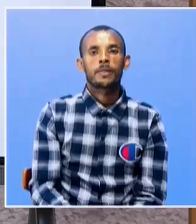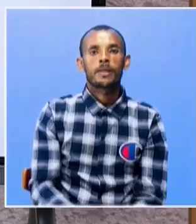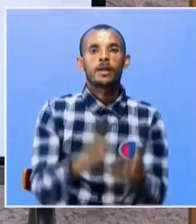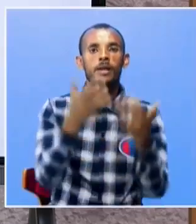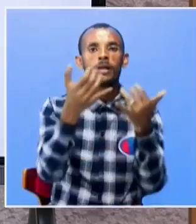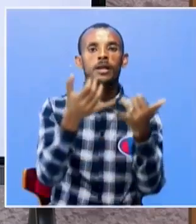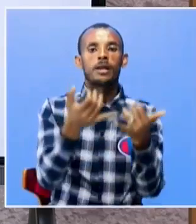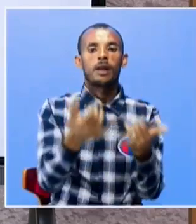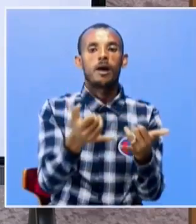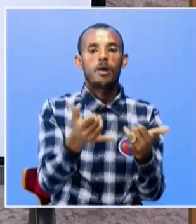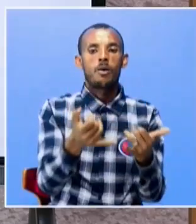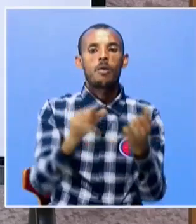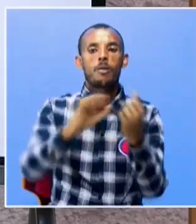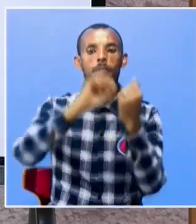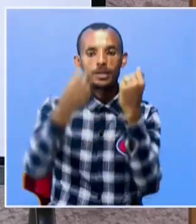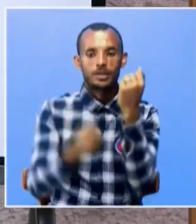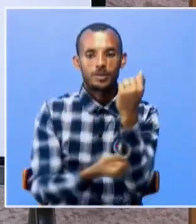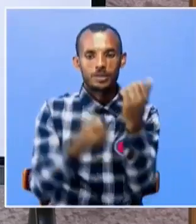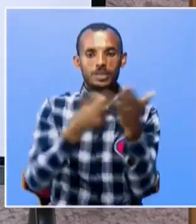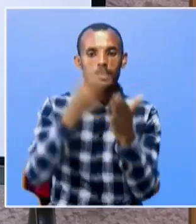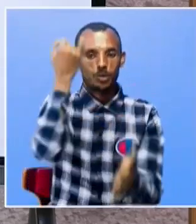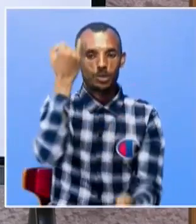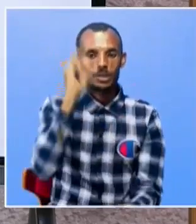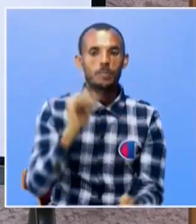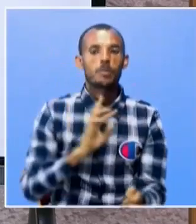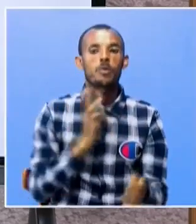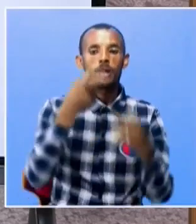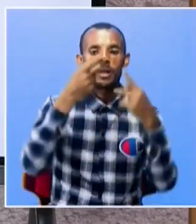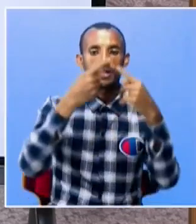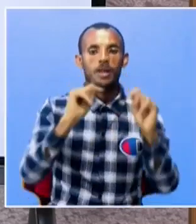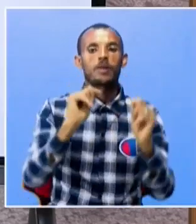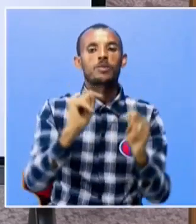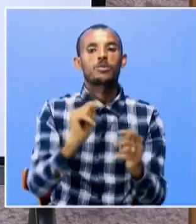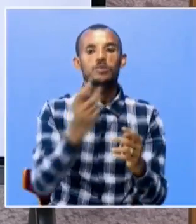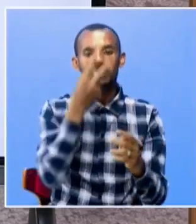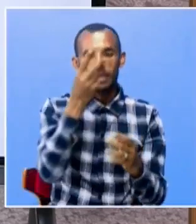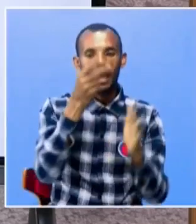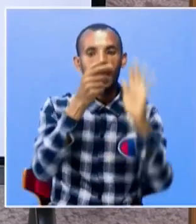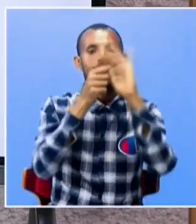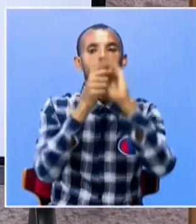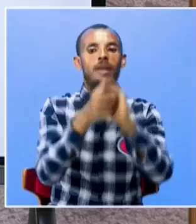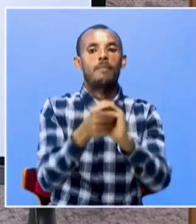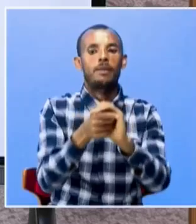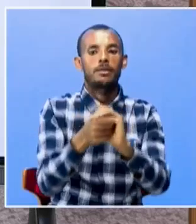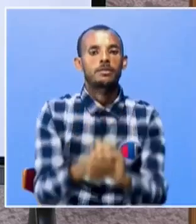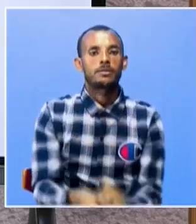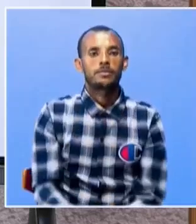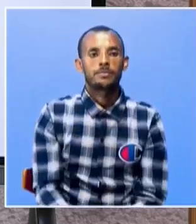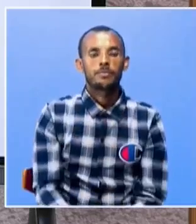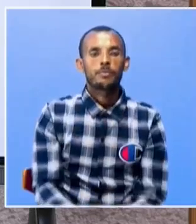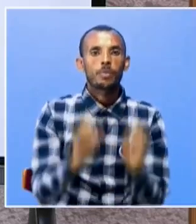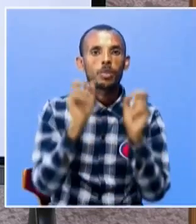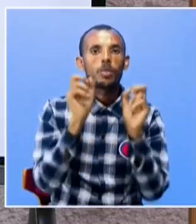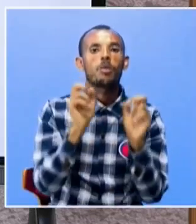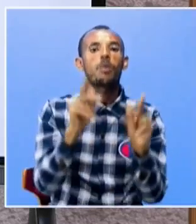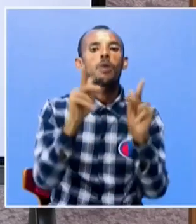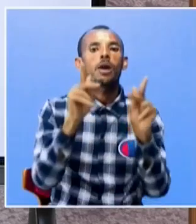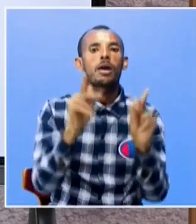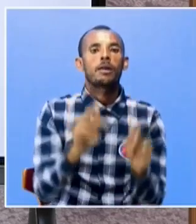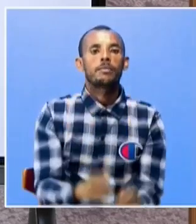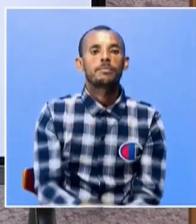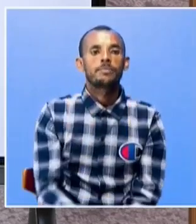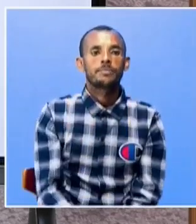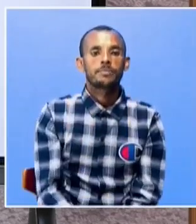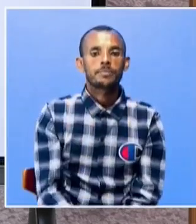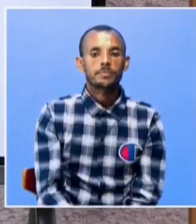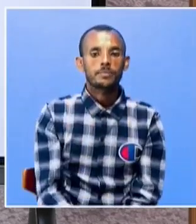Now, based on this concept, we'll try to see examples. Okay.